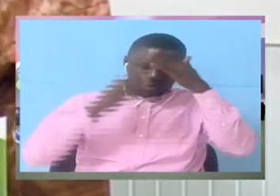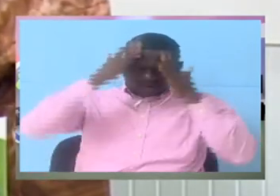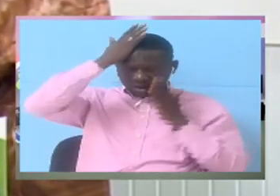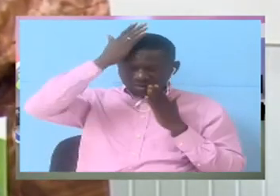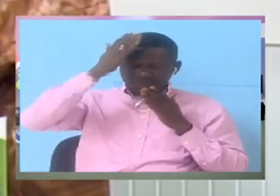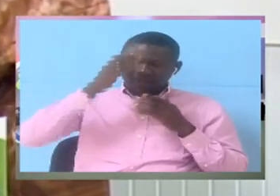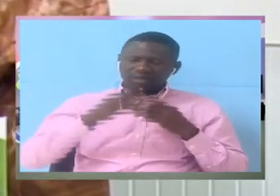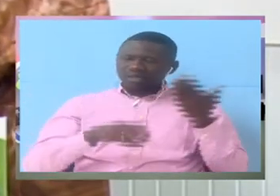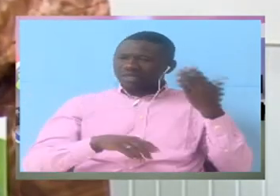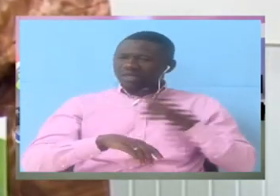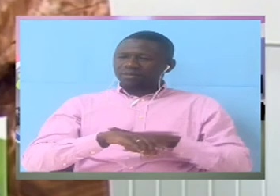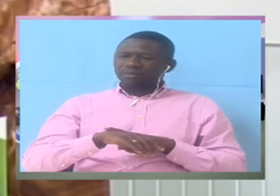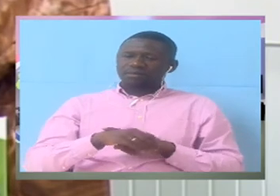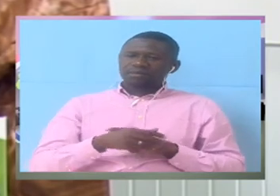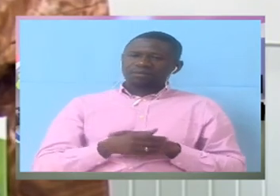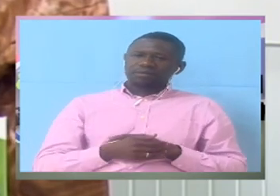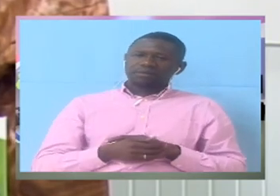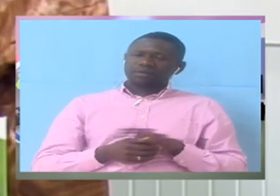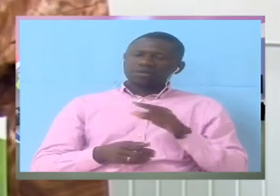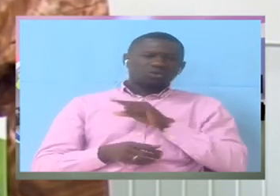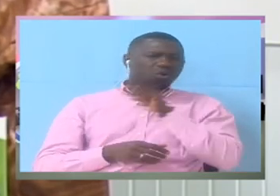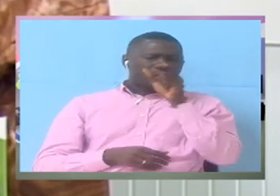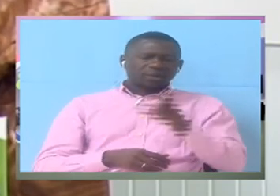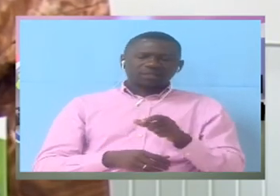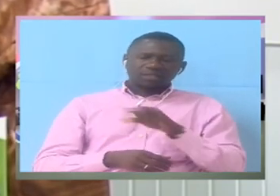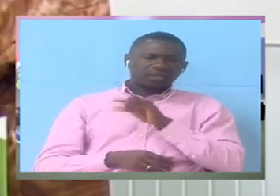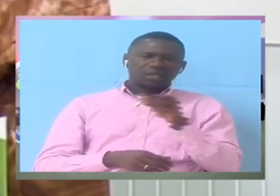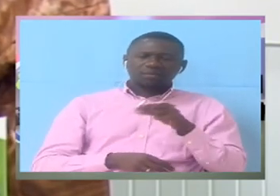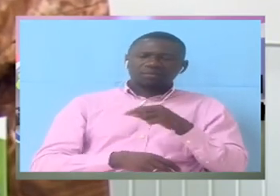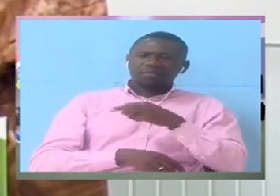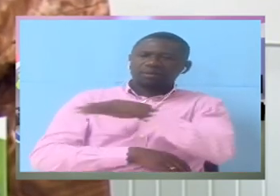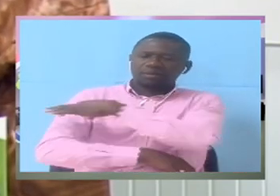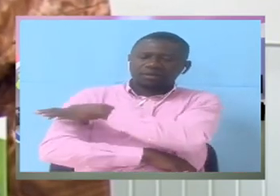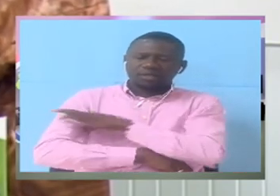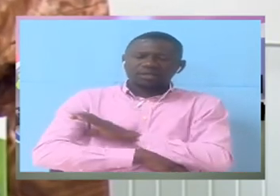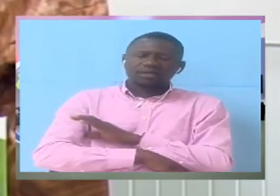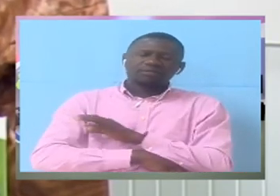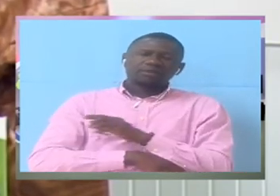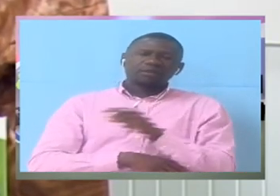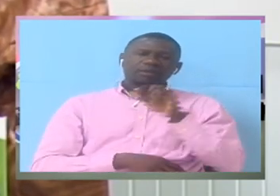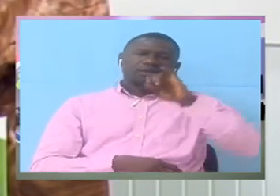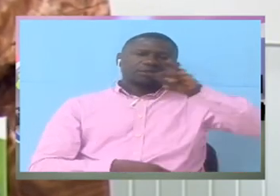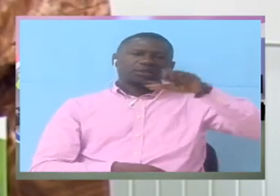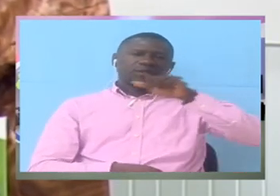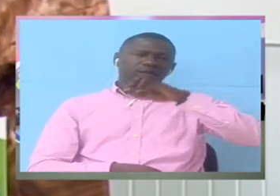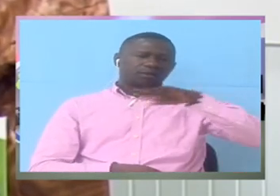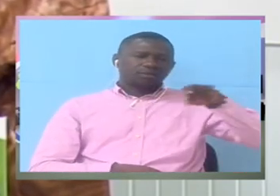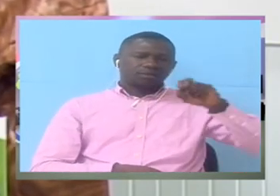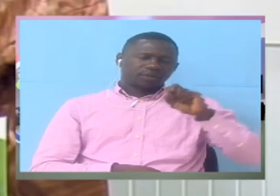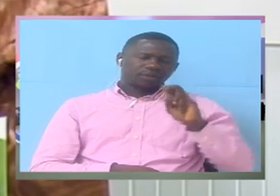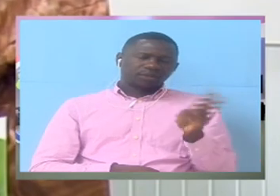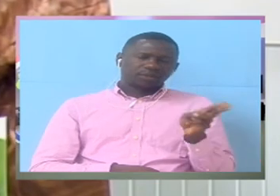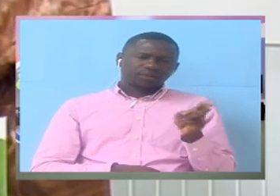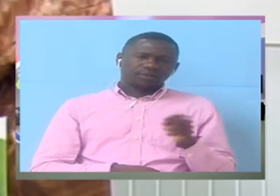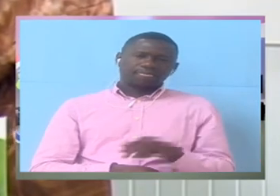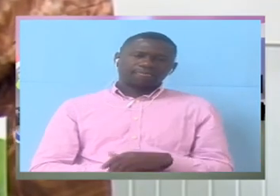the army, there was no lieutenant called Jammeh. But